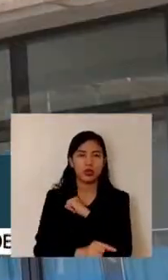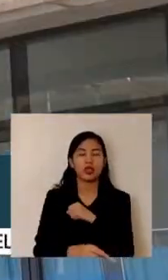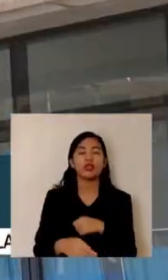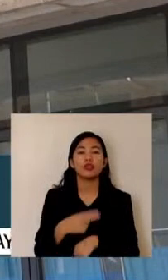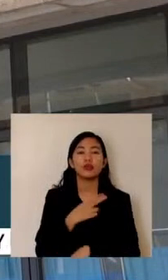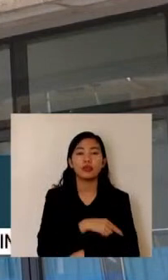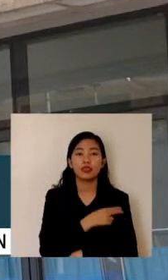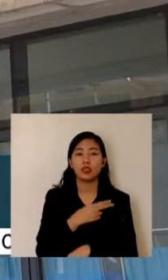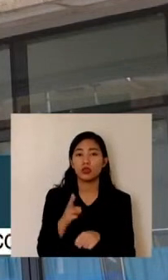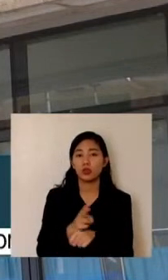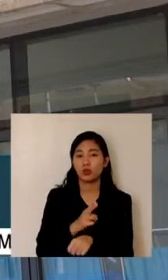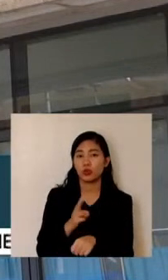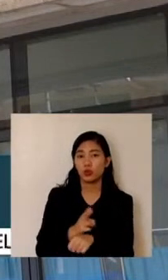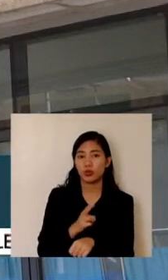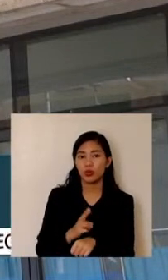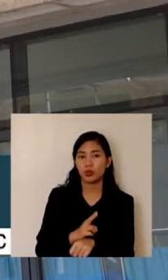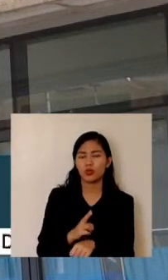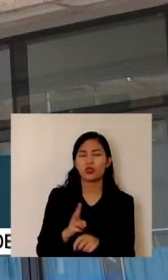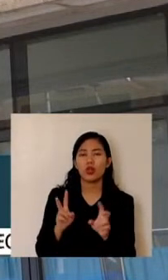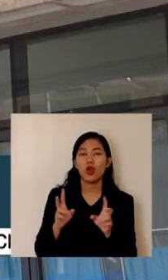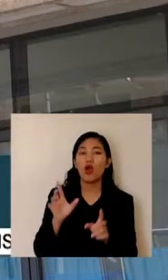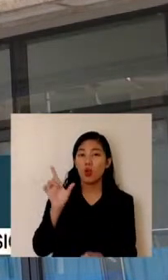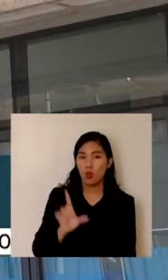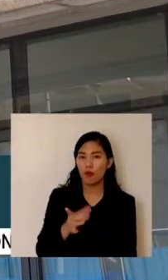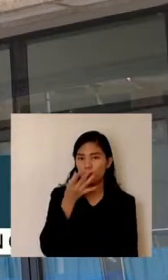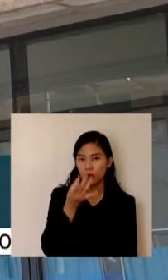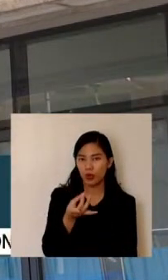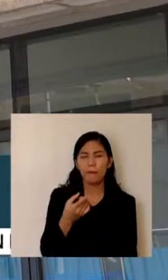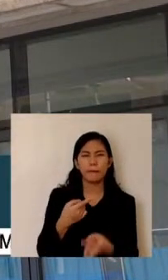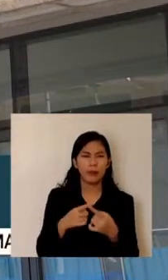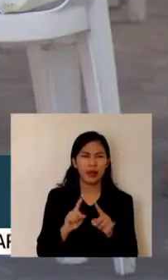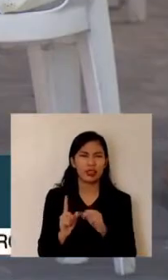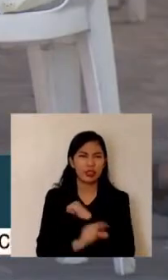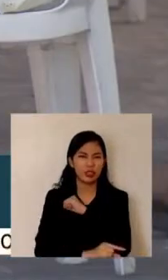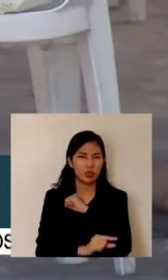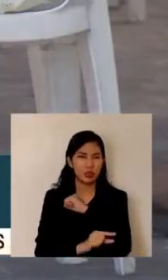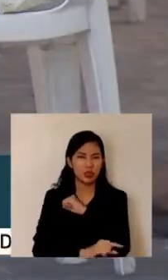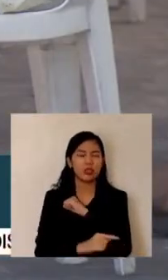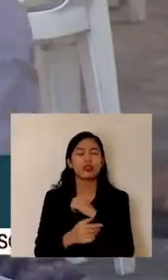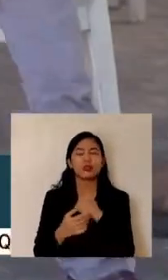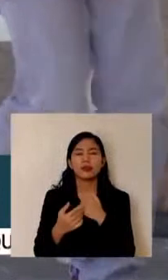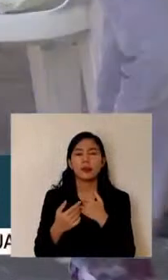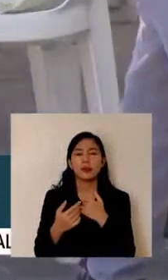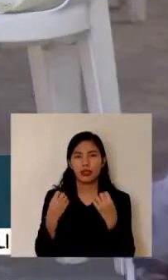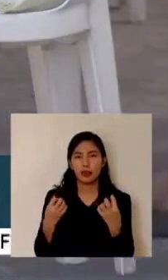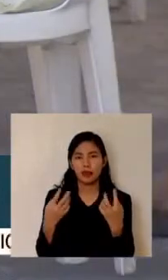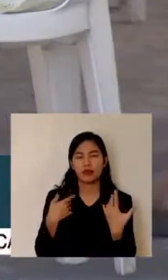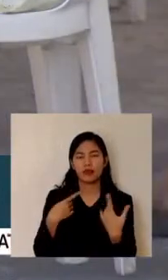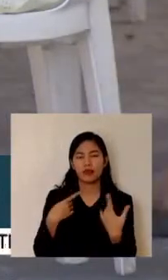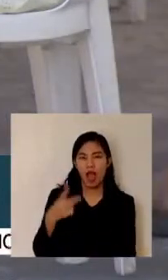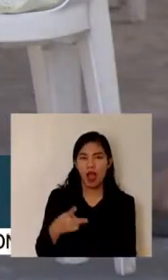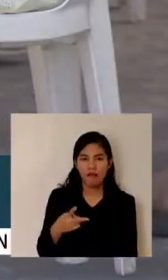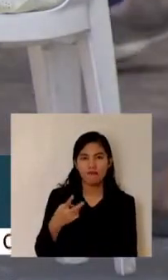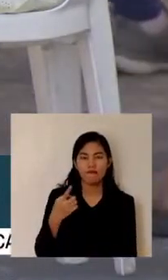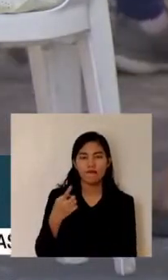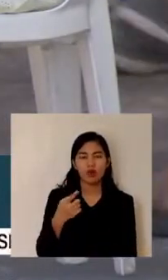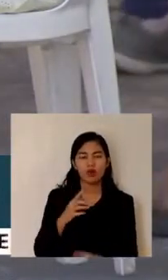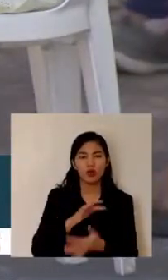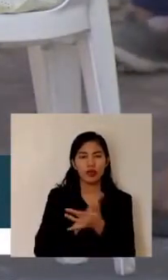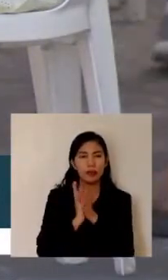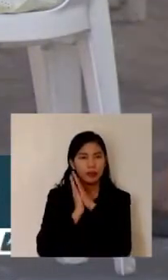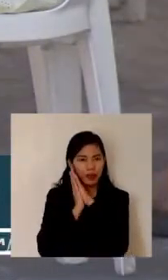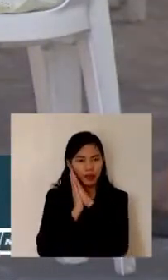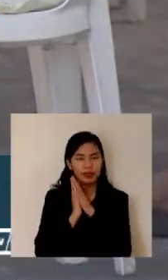the region is low, apart from Quezon, where more than half of COVID beds are occupied and is classified as moderate.